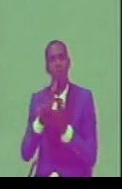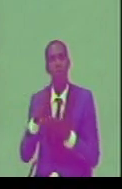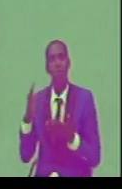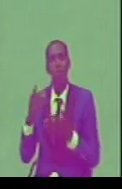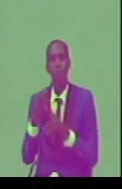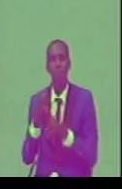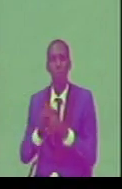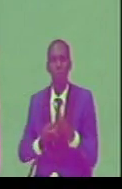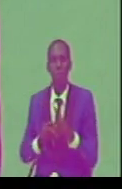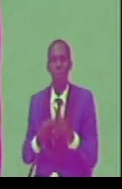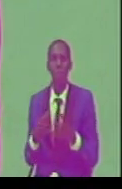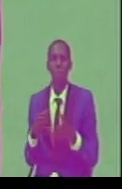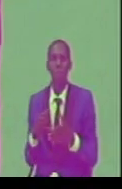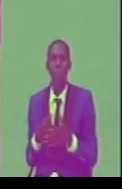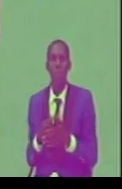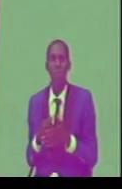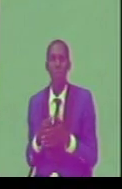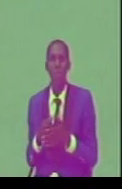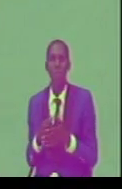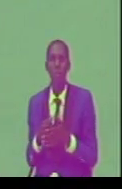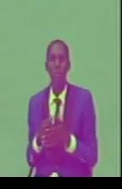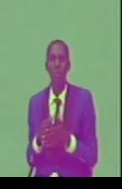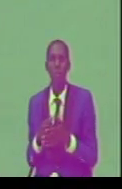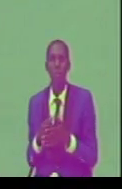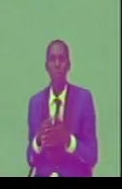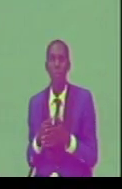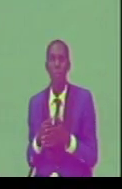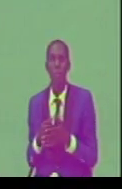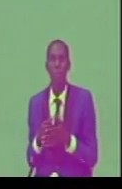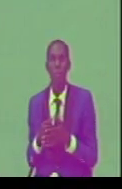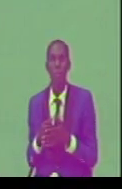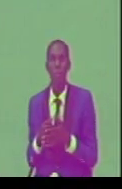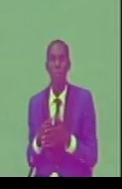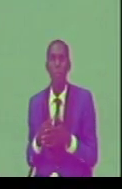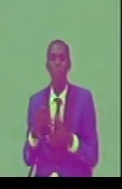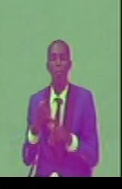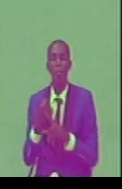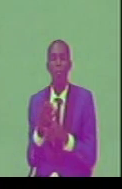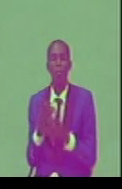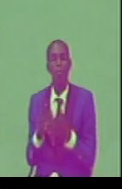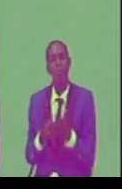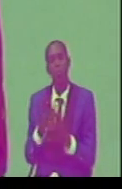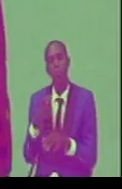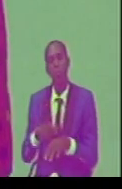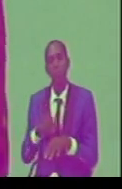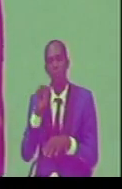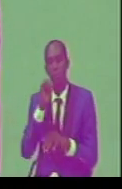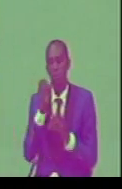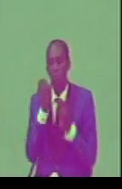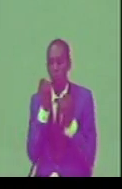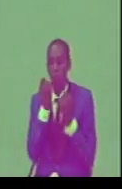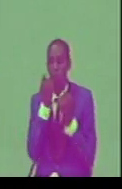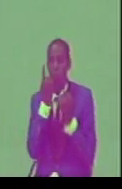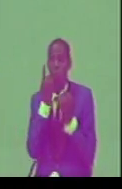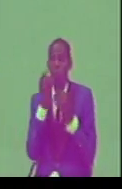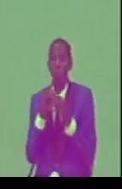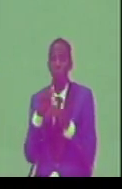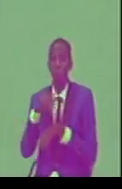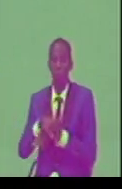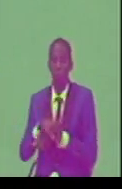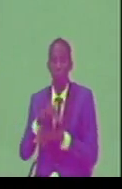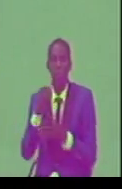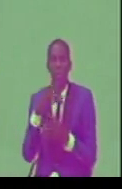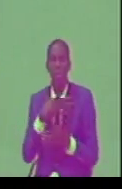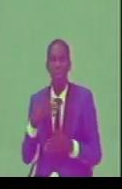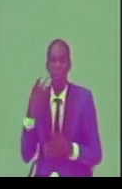some months, last month, the incident happened unto me, sort like an affliction. The thing came, sometimes I